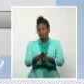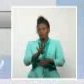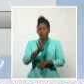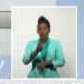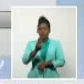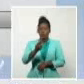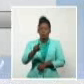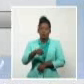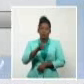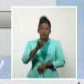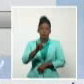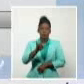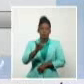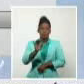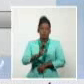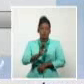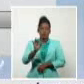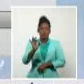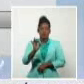we are talking about